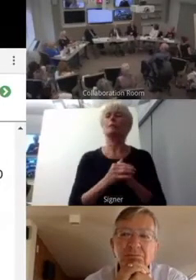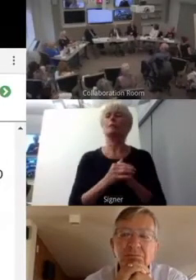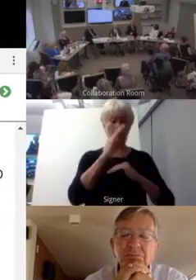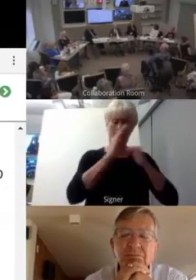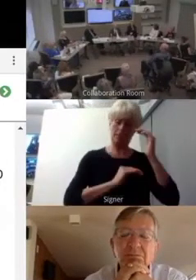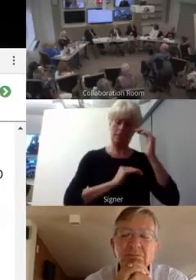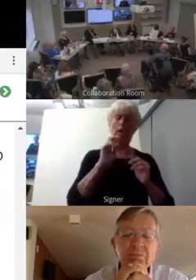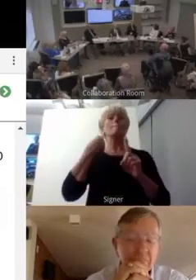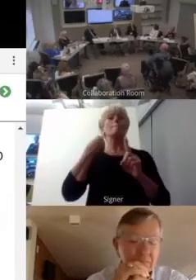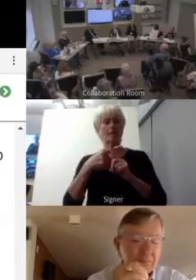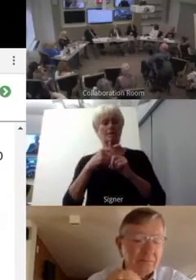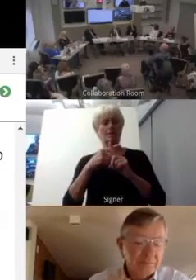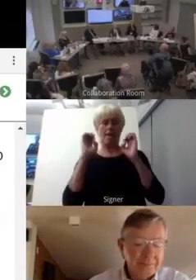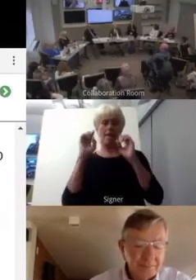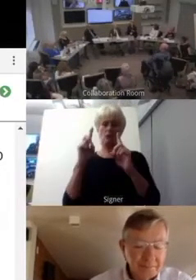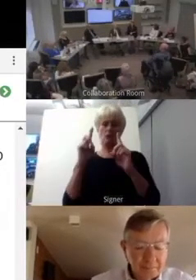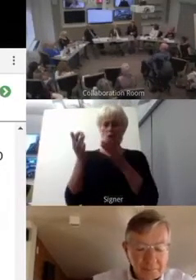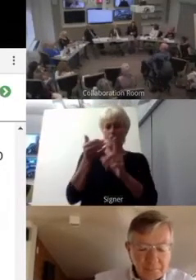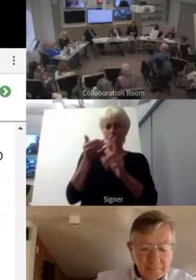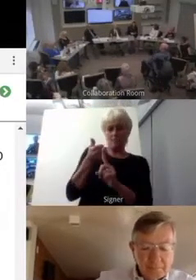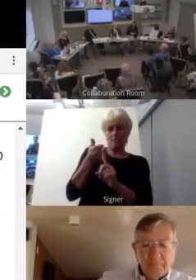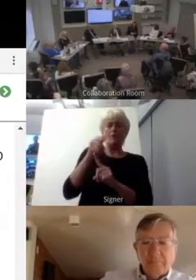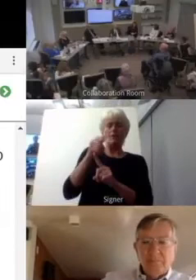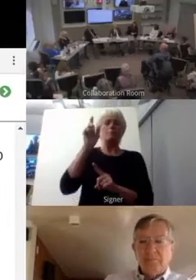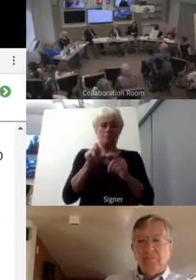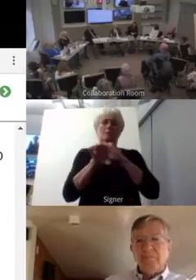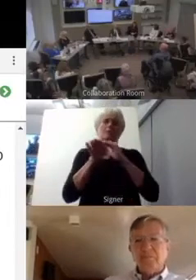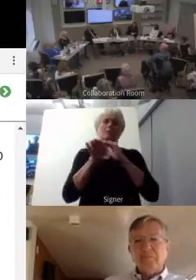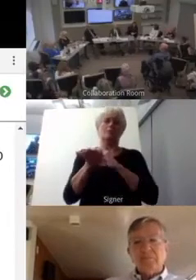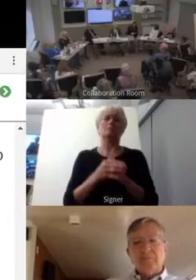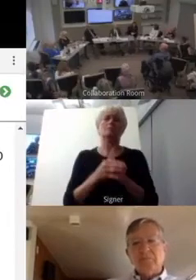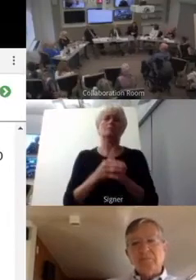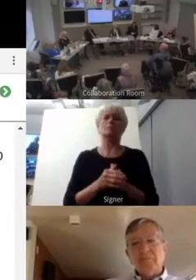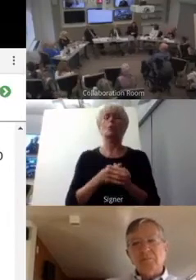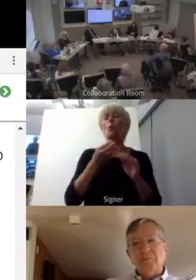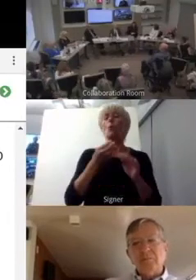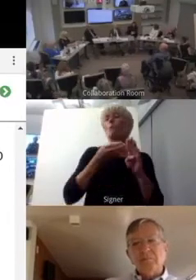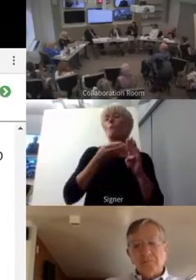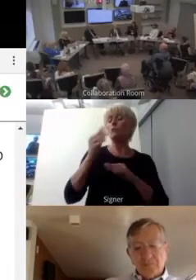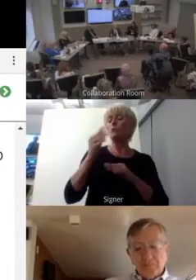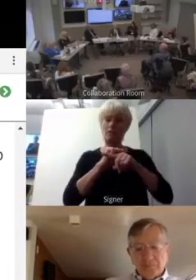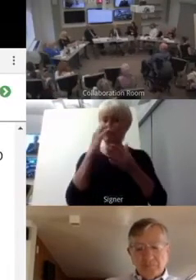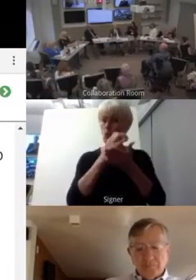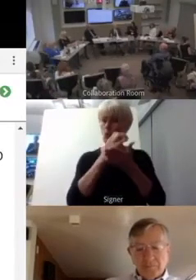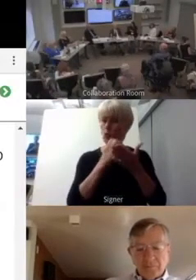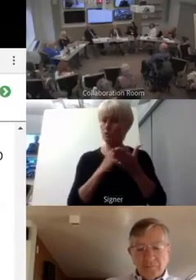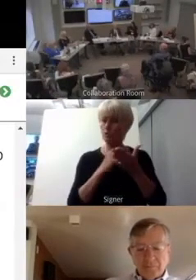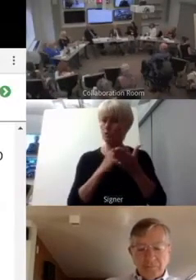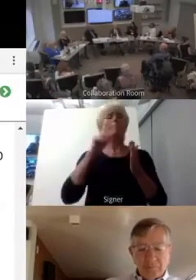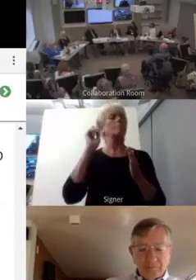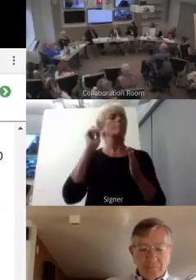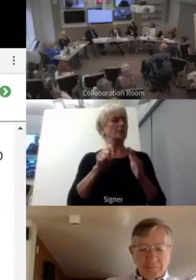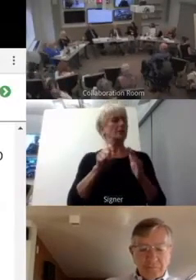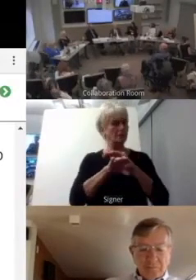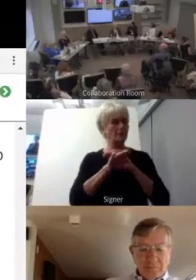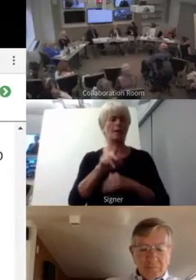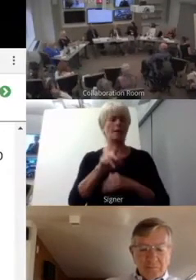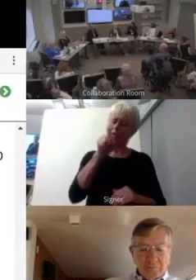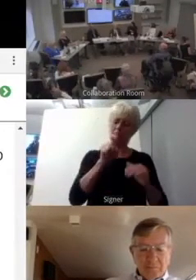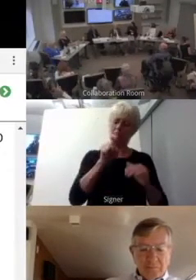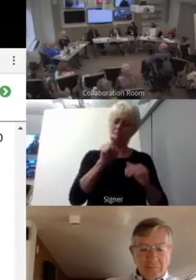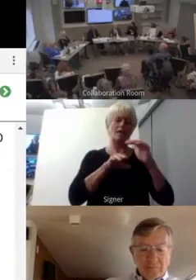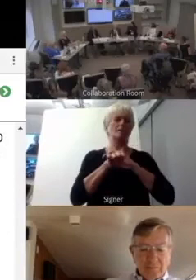provide. Professional training courses have to be accessible. There has to be accessibility to school buildings